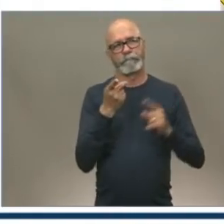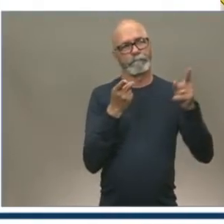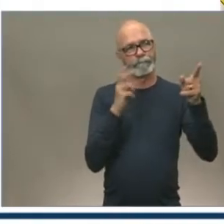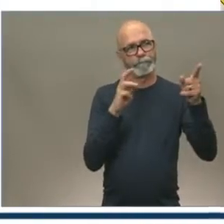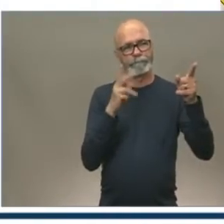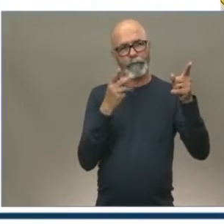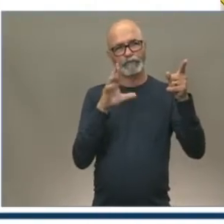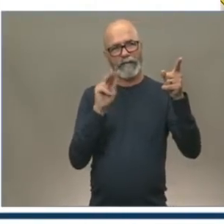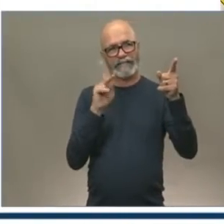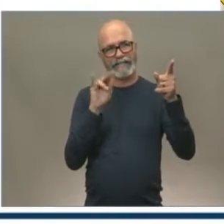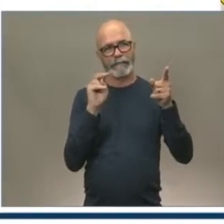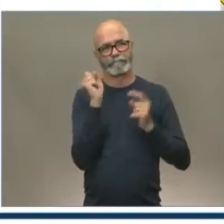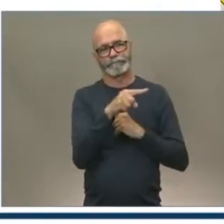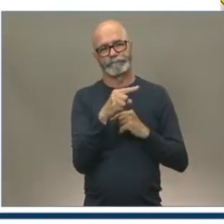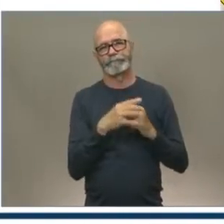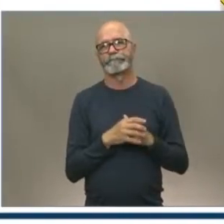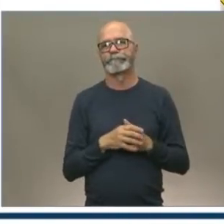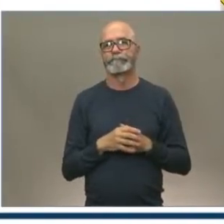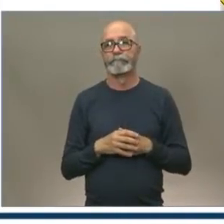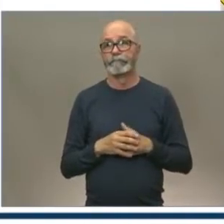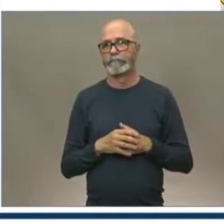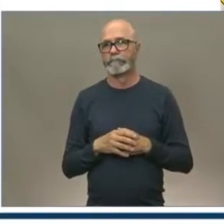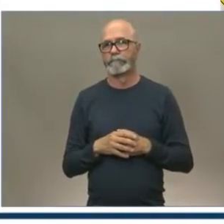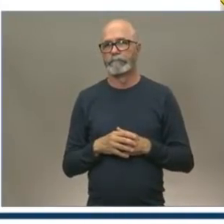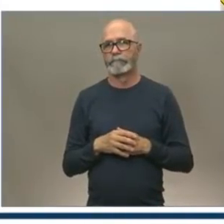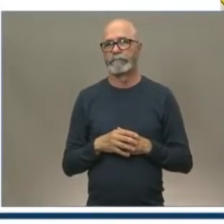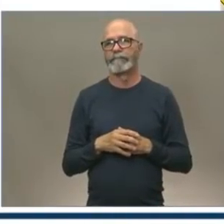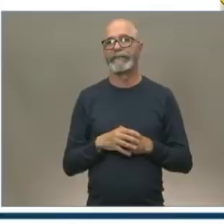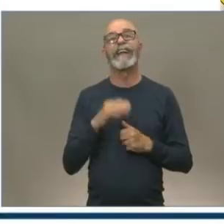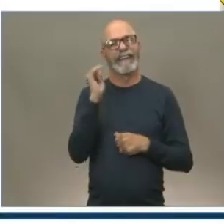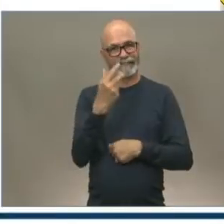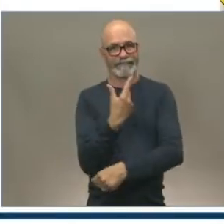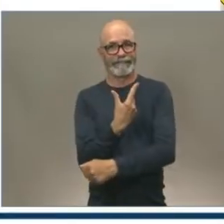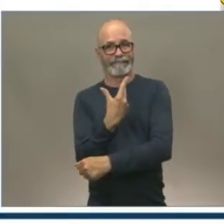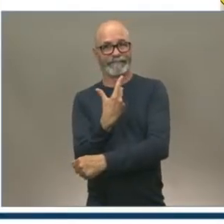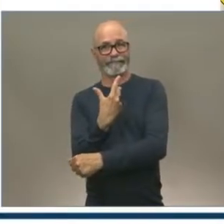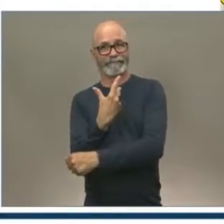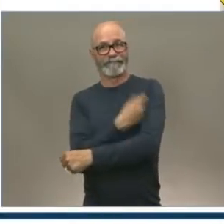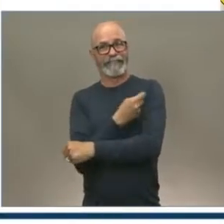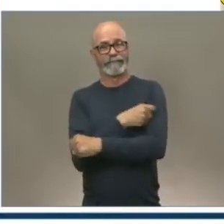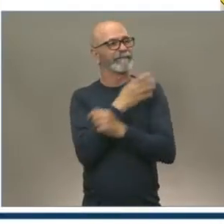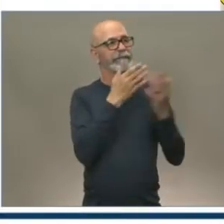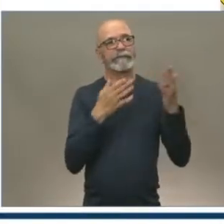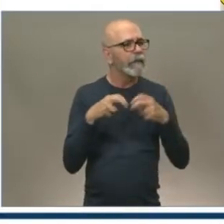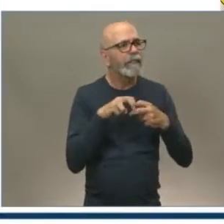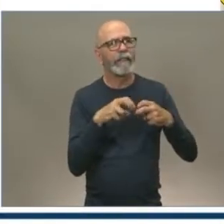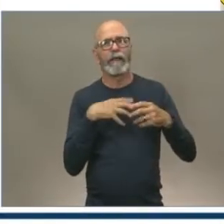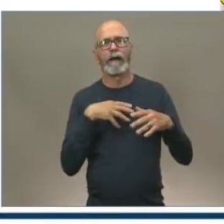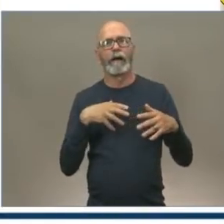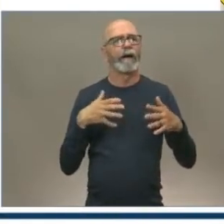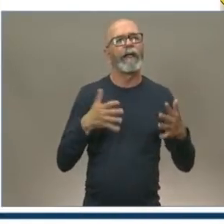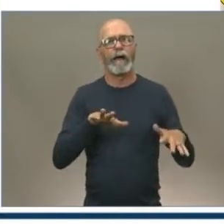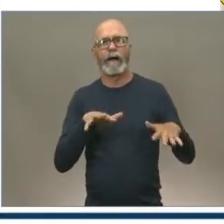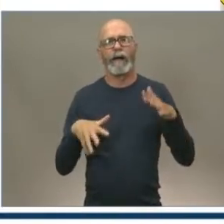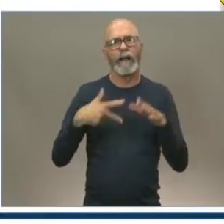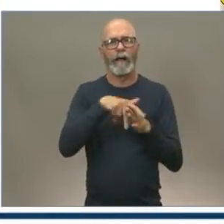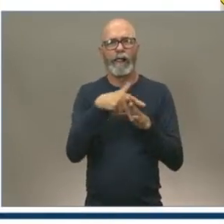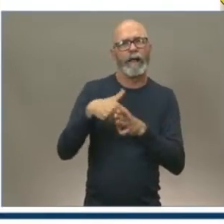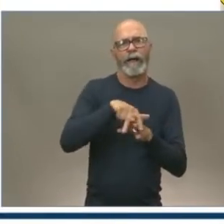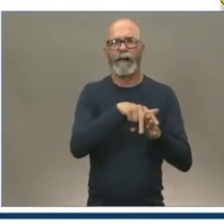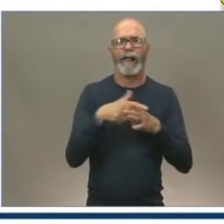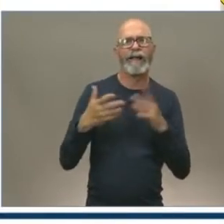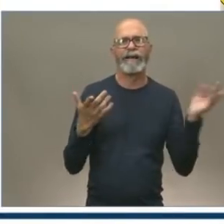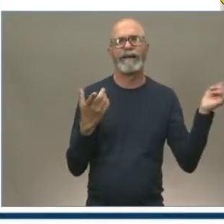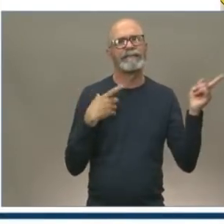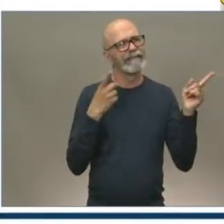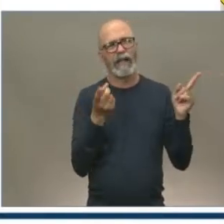of the vaccine supply in the next few days to 2 weeks. I wonder if Dr. Strang can give us a few more specifics. My